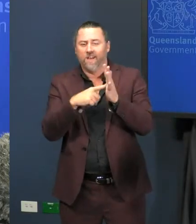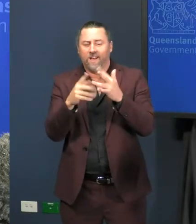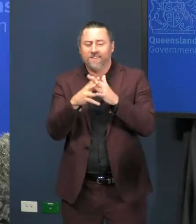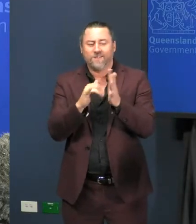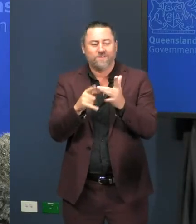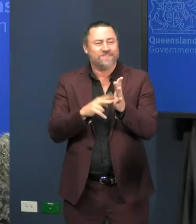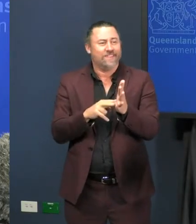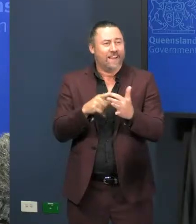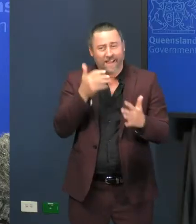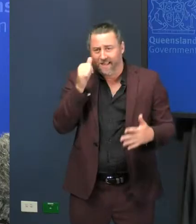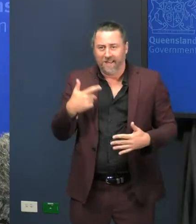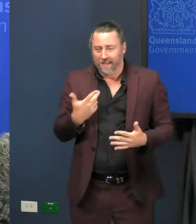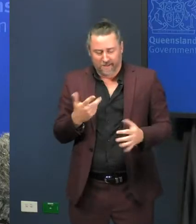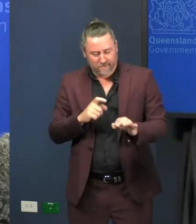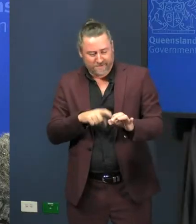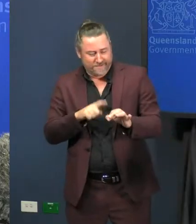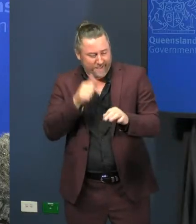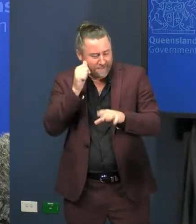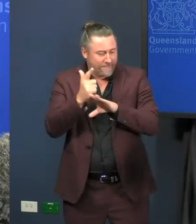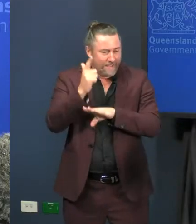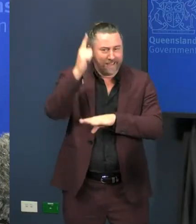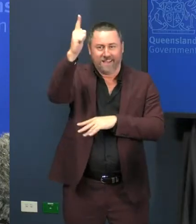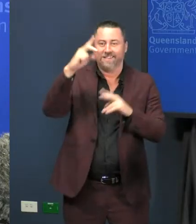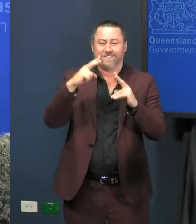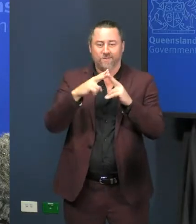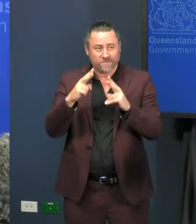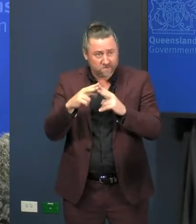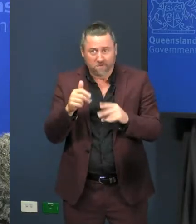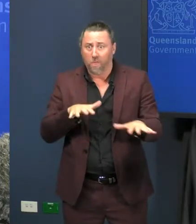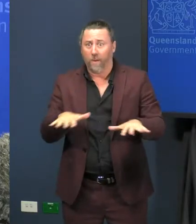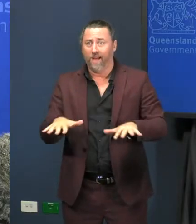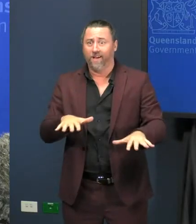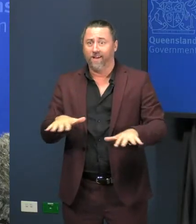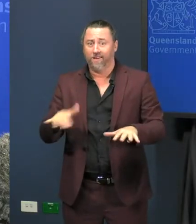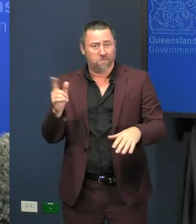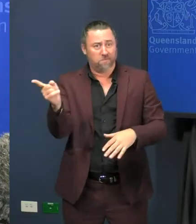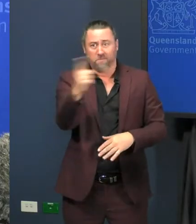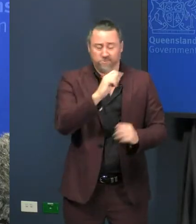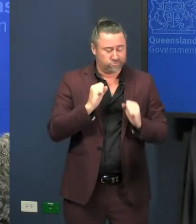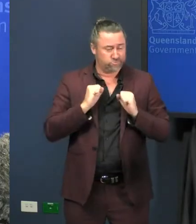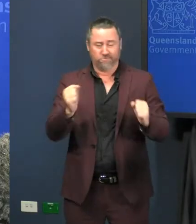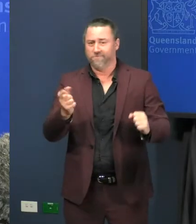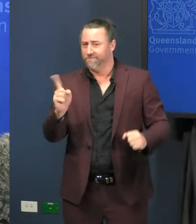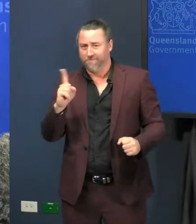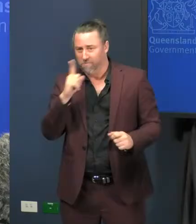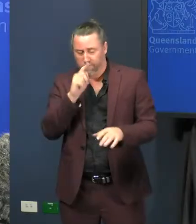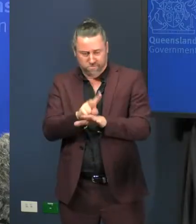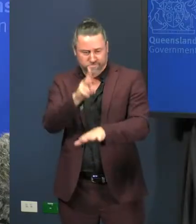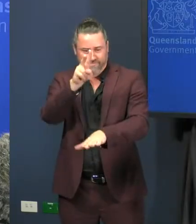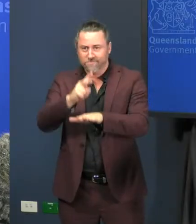state has, I'm mindful about the earthquake that certainly